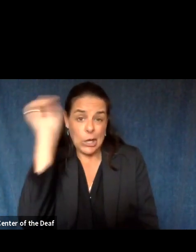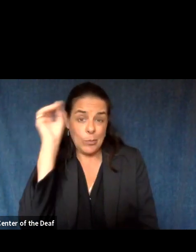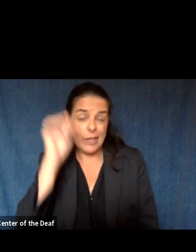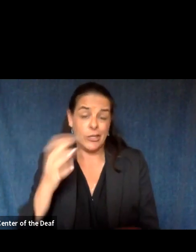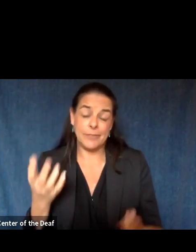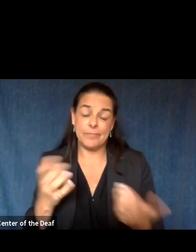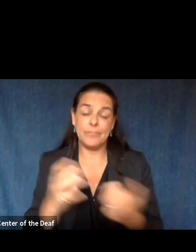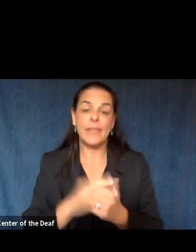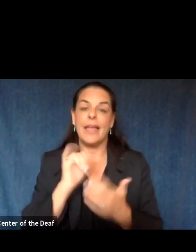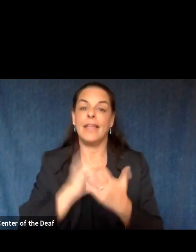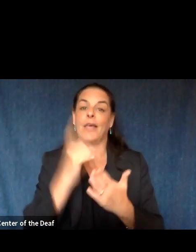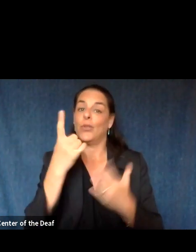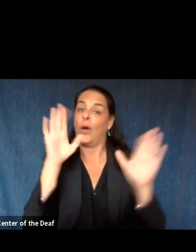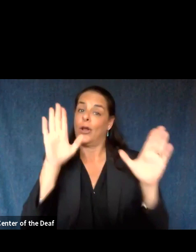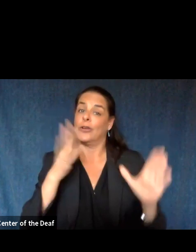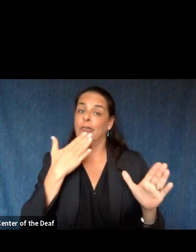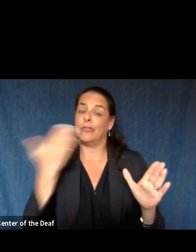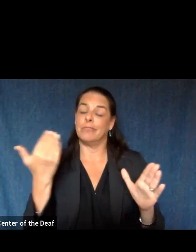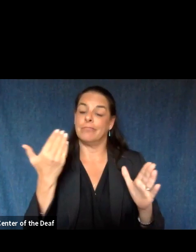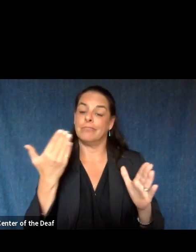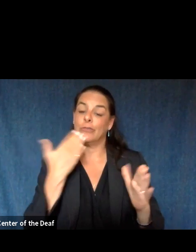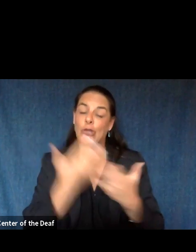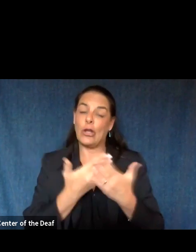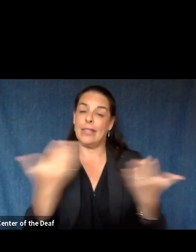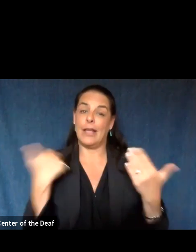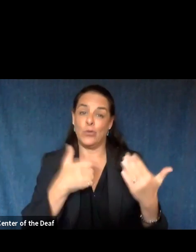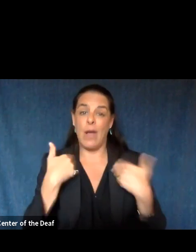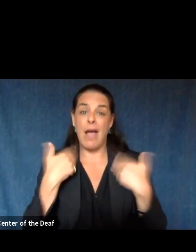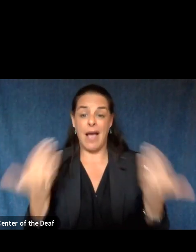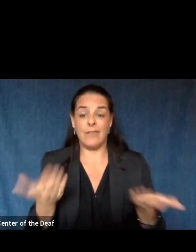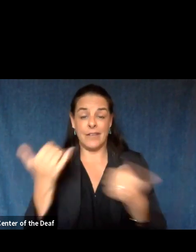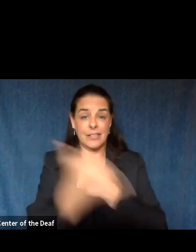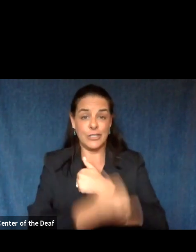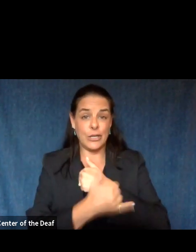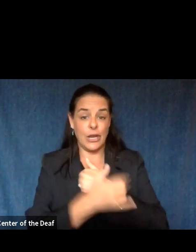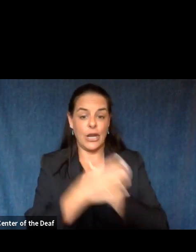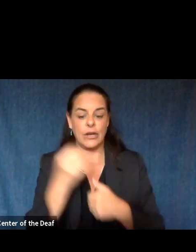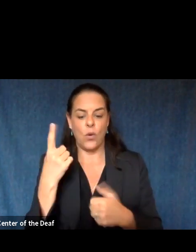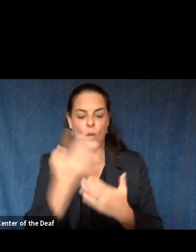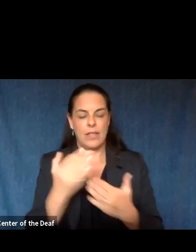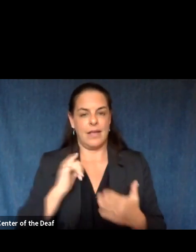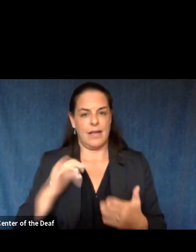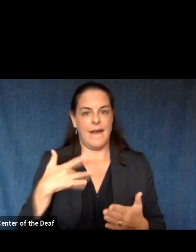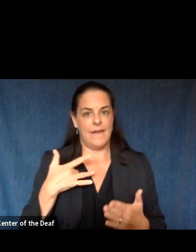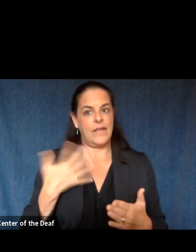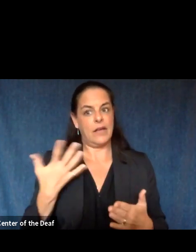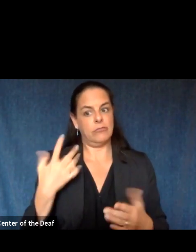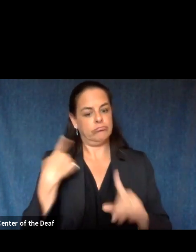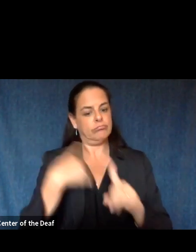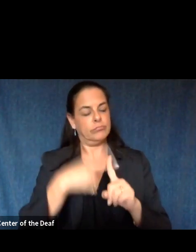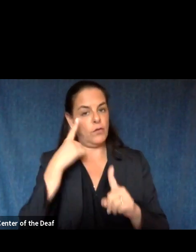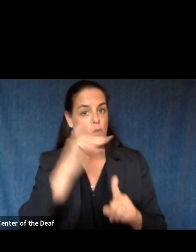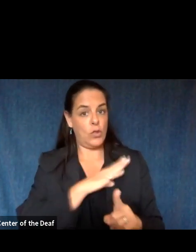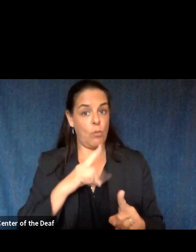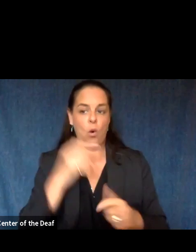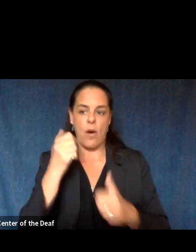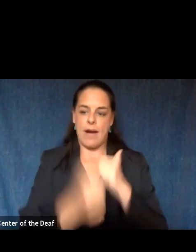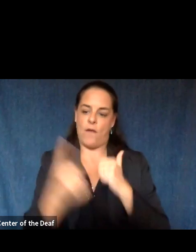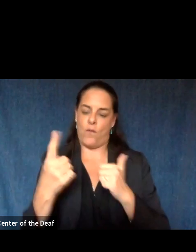that. That's one of the great things that we have in this country is, and one of the, I think, benefits of the board is everybody has a